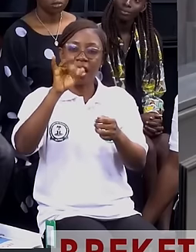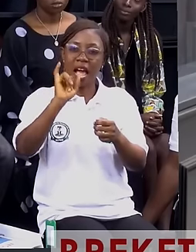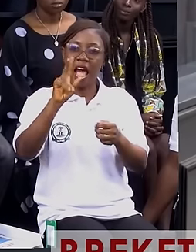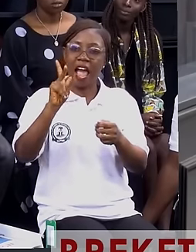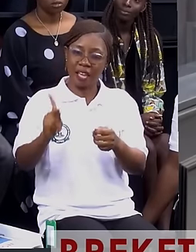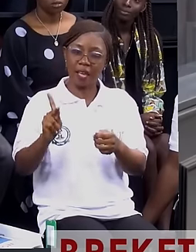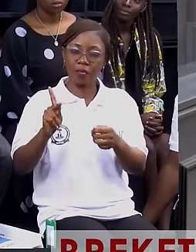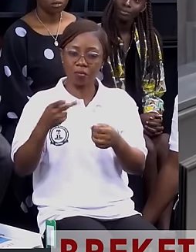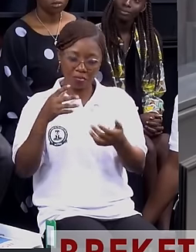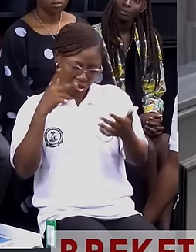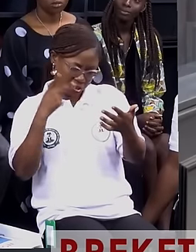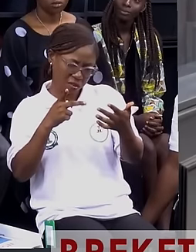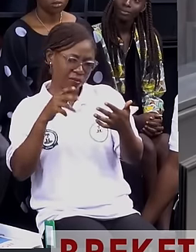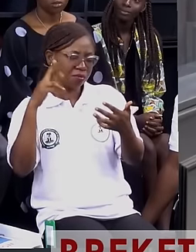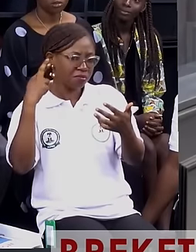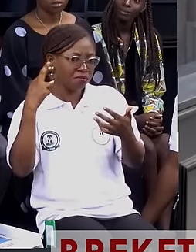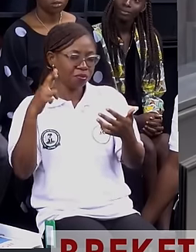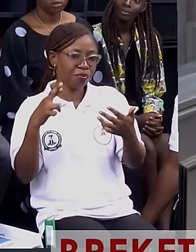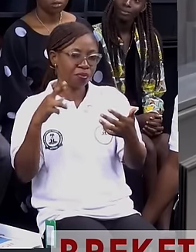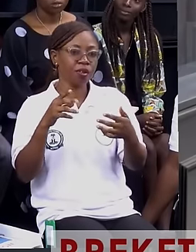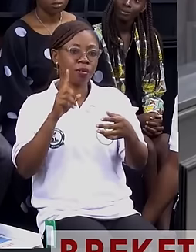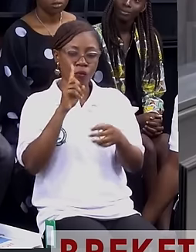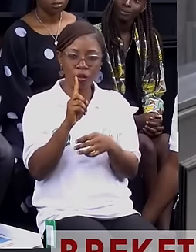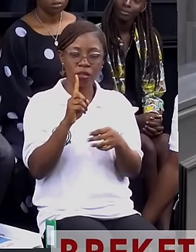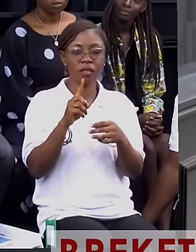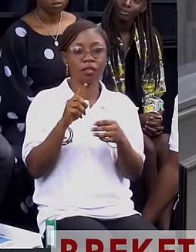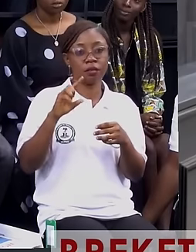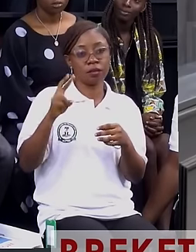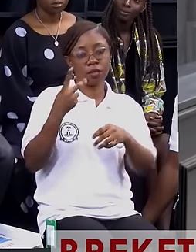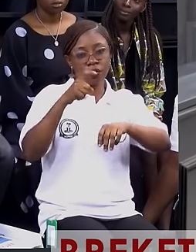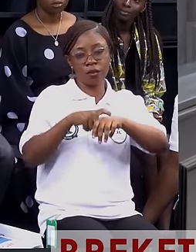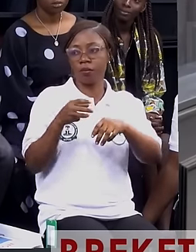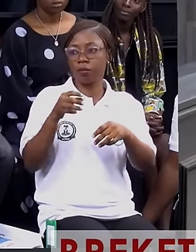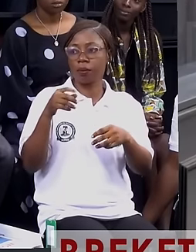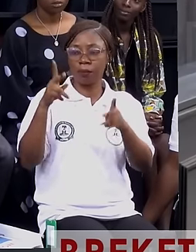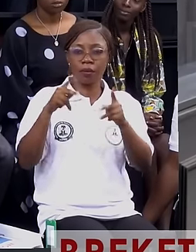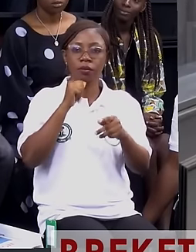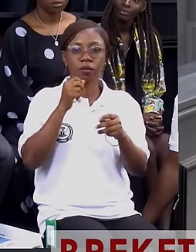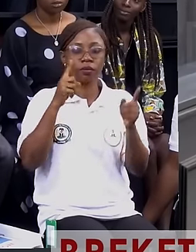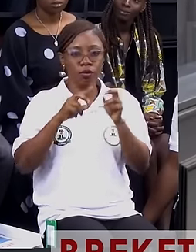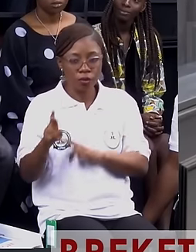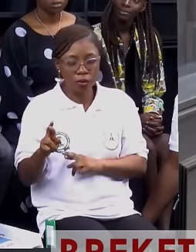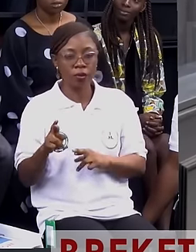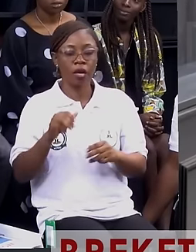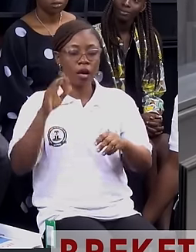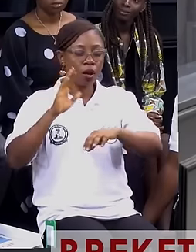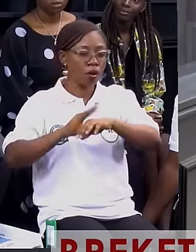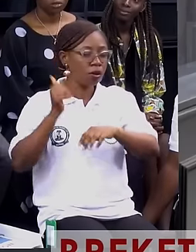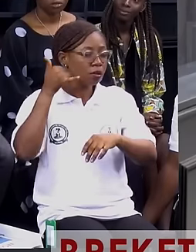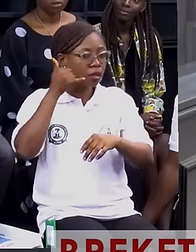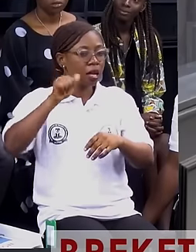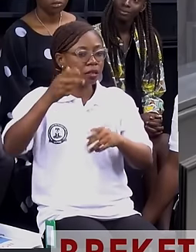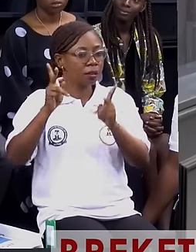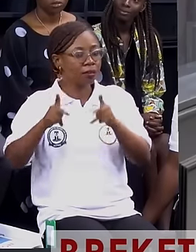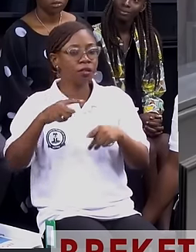it. I died. It rang once. Second time, the person off. I call another person. That one, I said, go